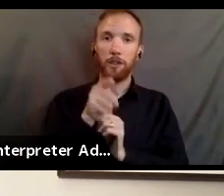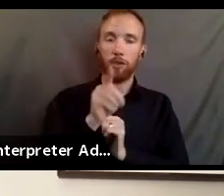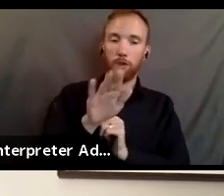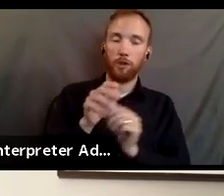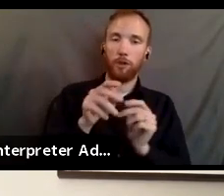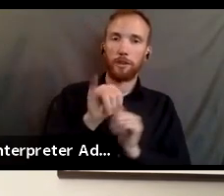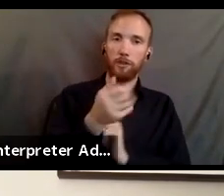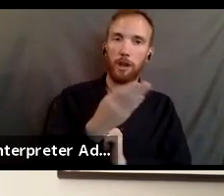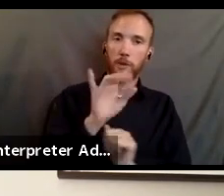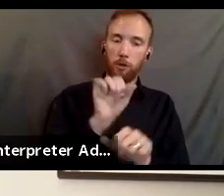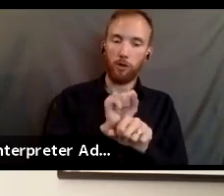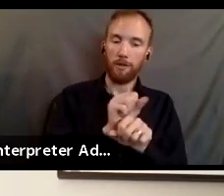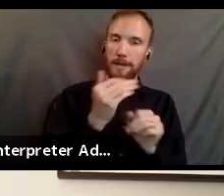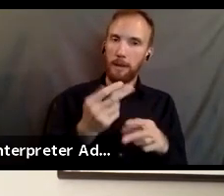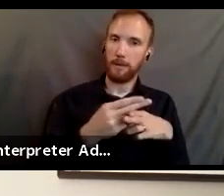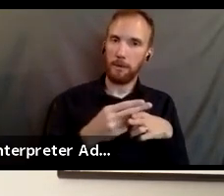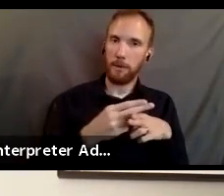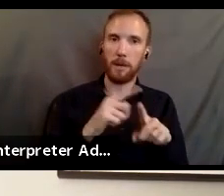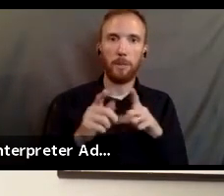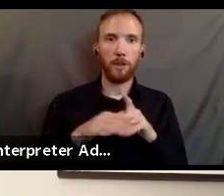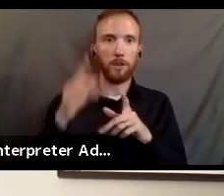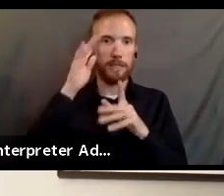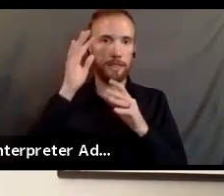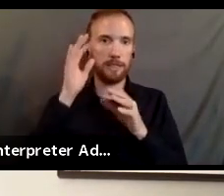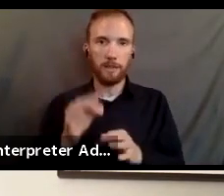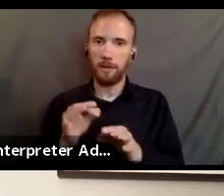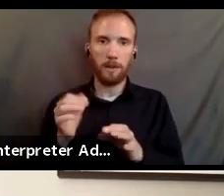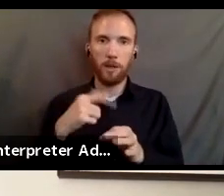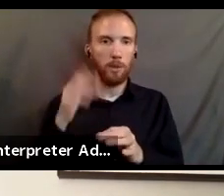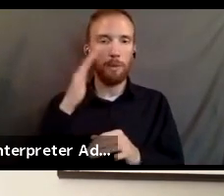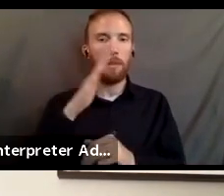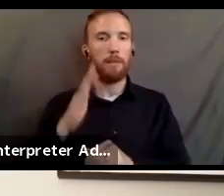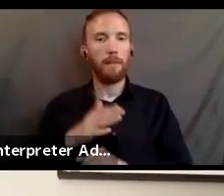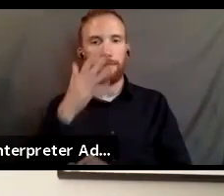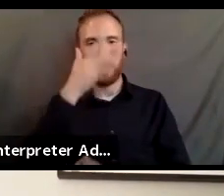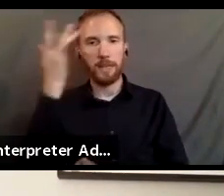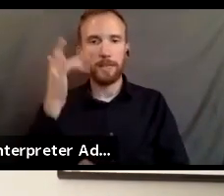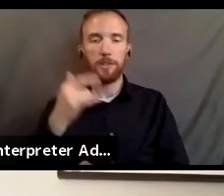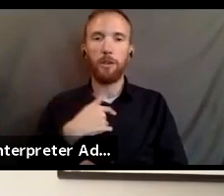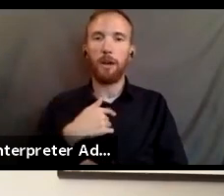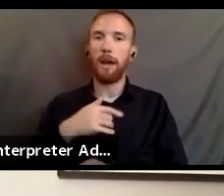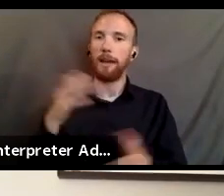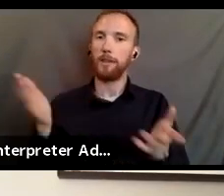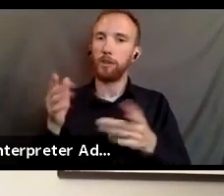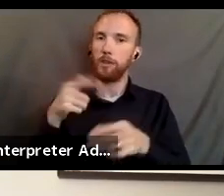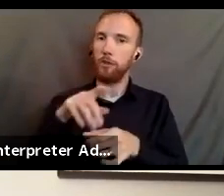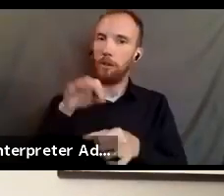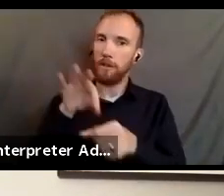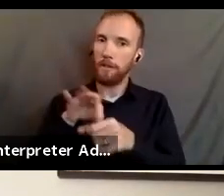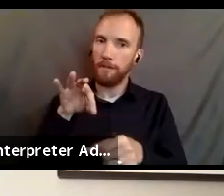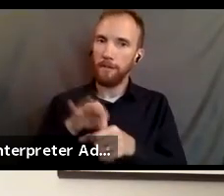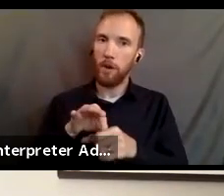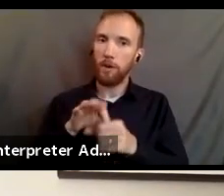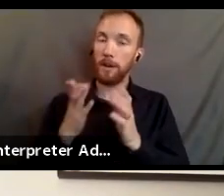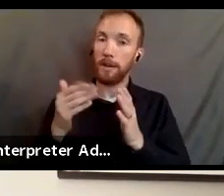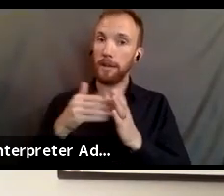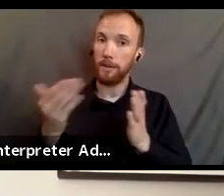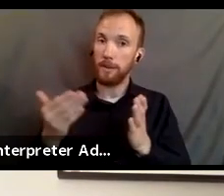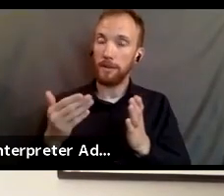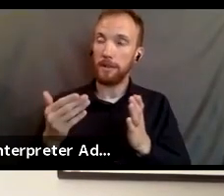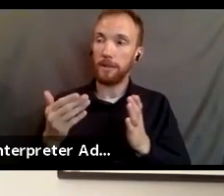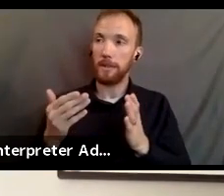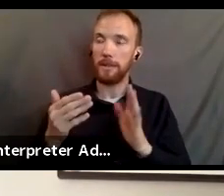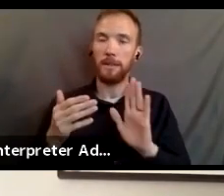be forgotten we will not forget the vote today so i urge you to vote against this again